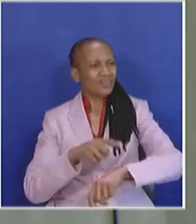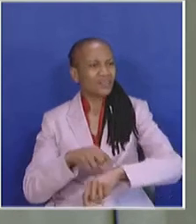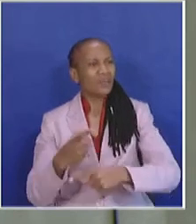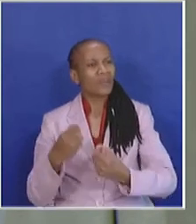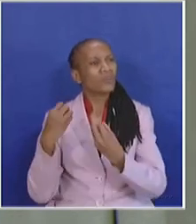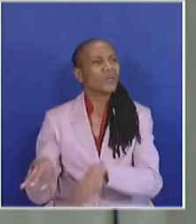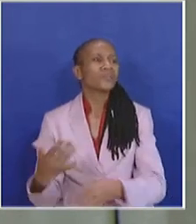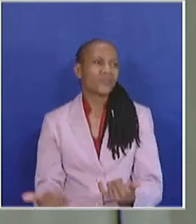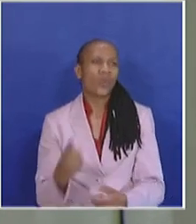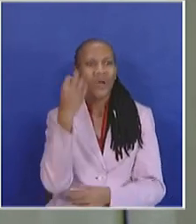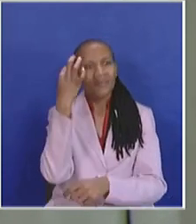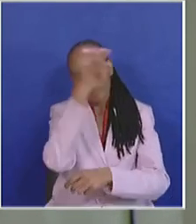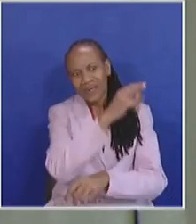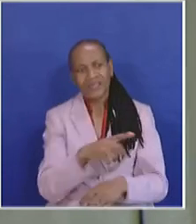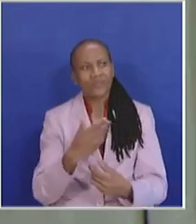I'm